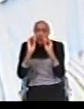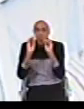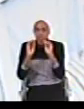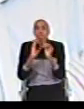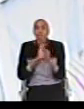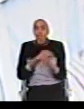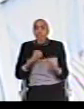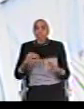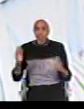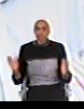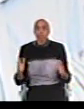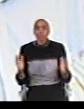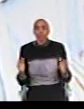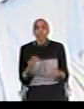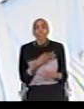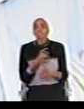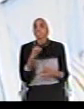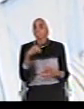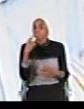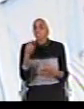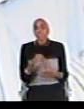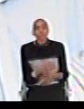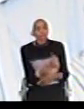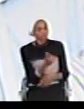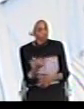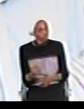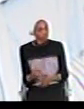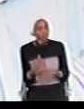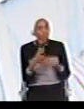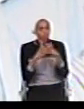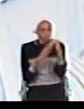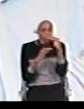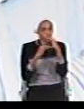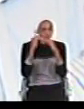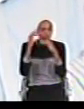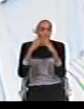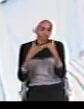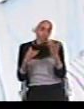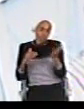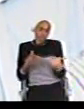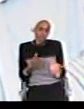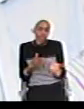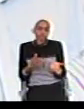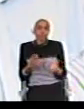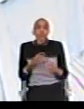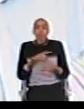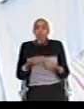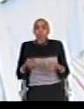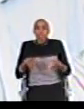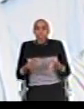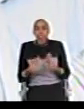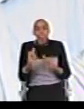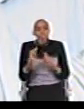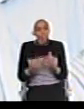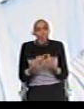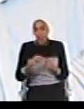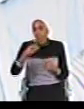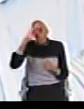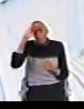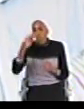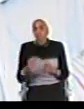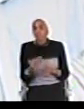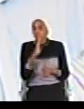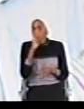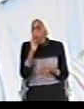And he says now, another buildeth thereon. But let every man take